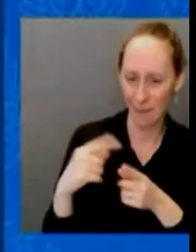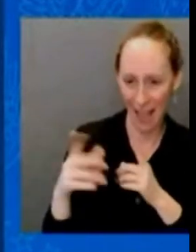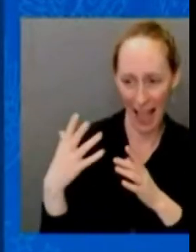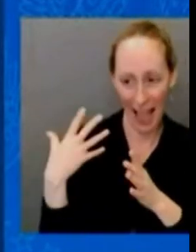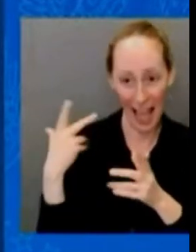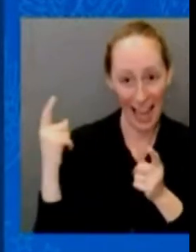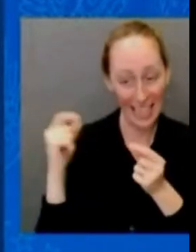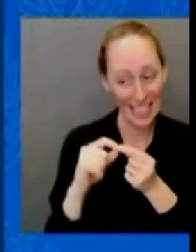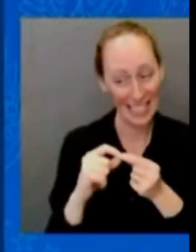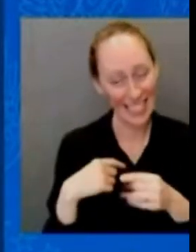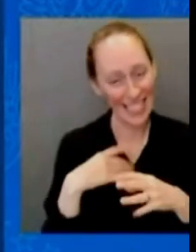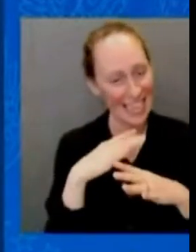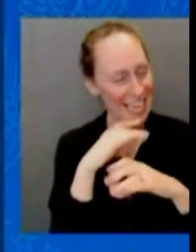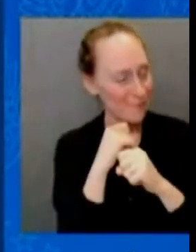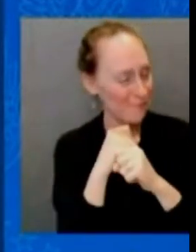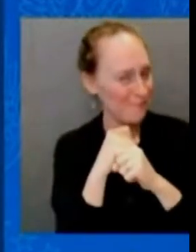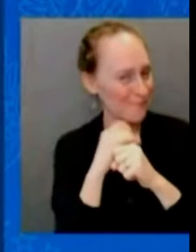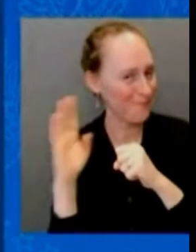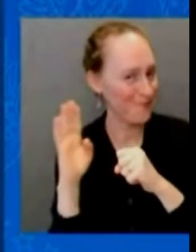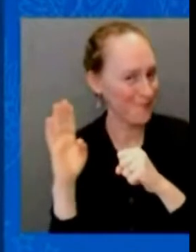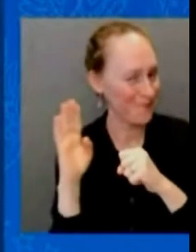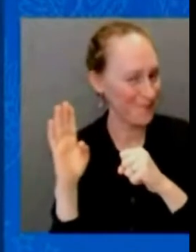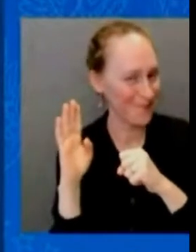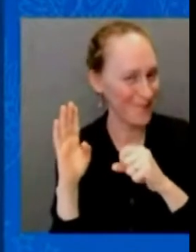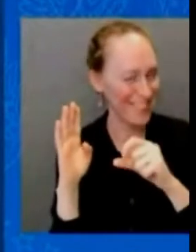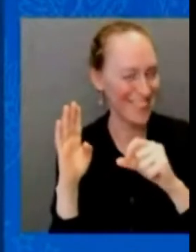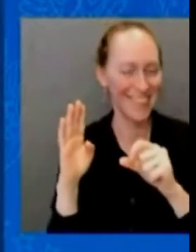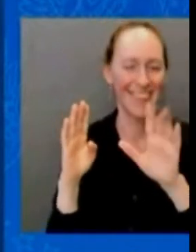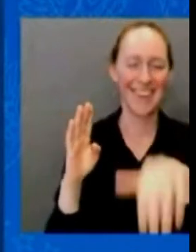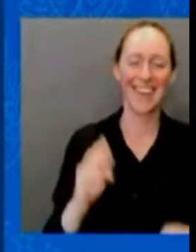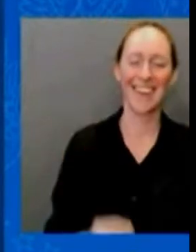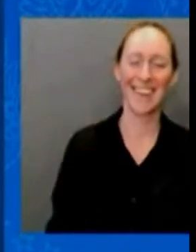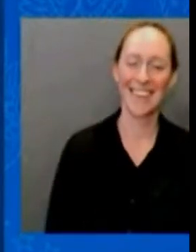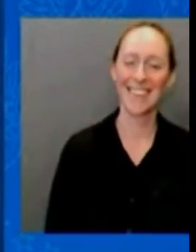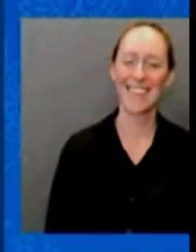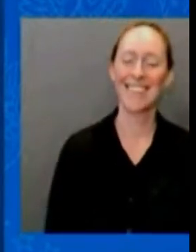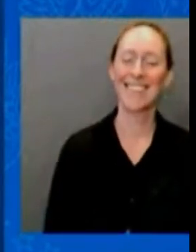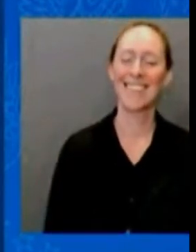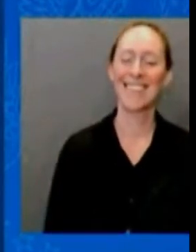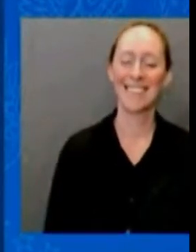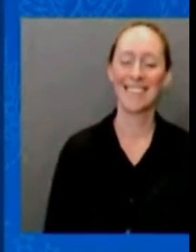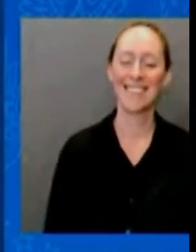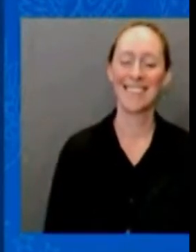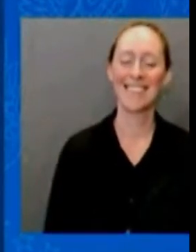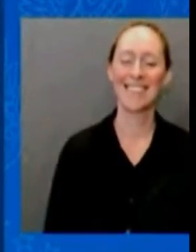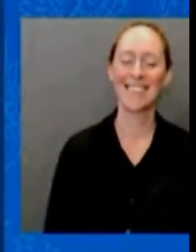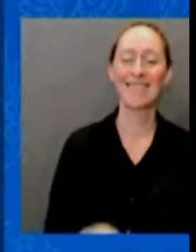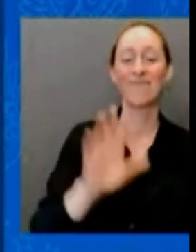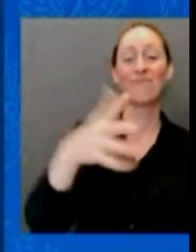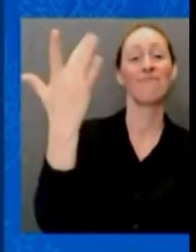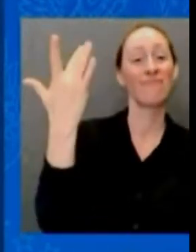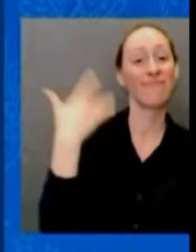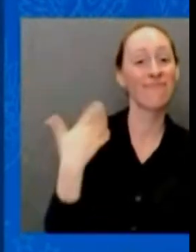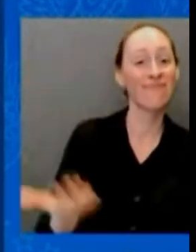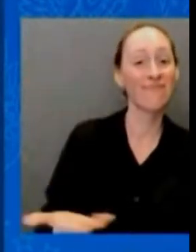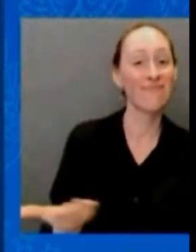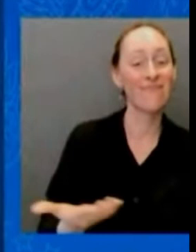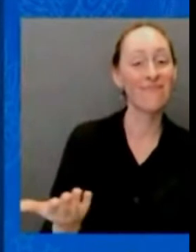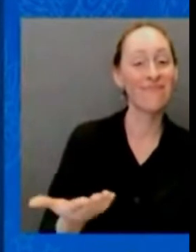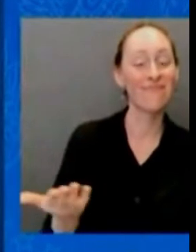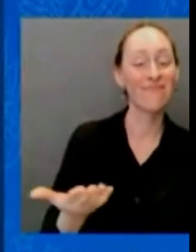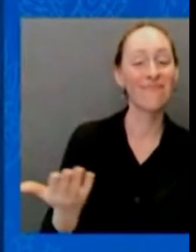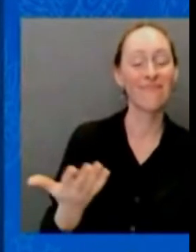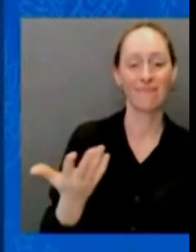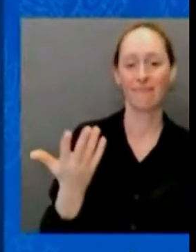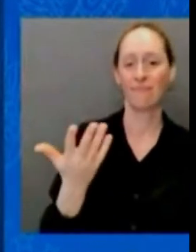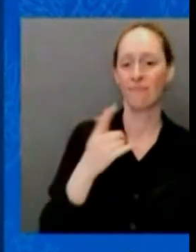kidding. Folks, we're here to celebrate one of the most significant investments in American history. Again, not hyperbole.